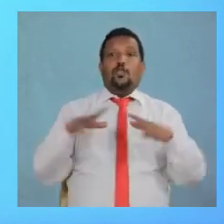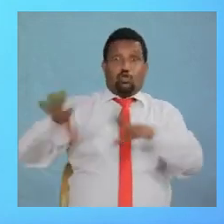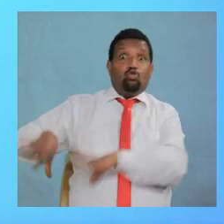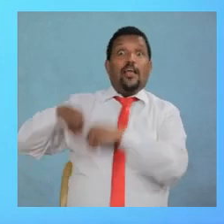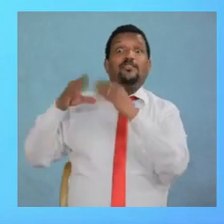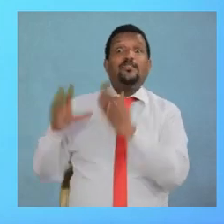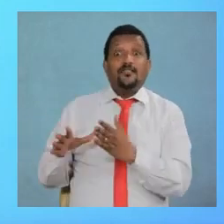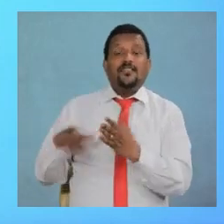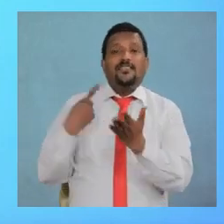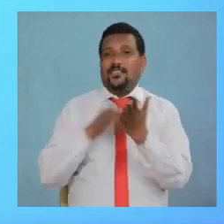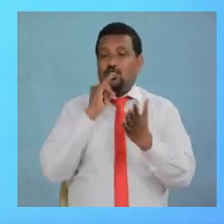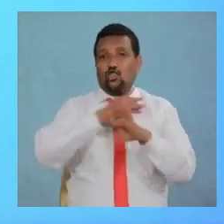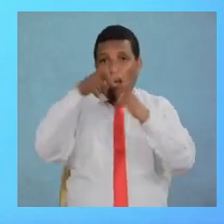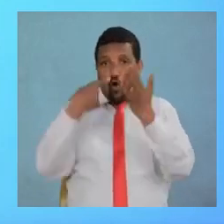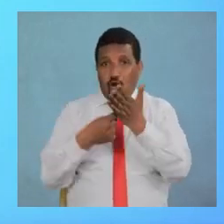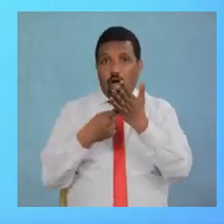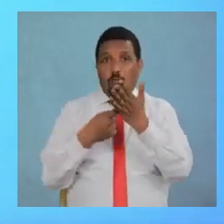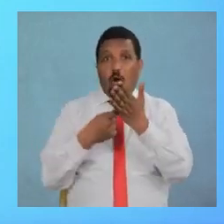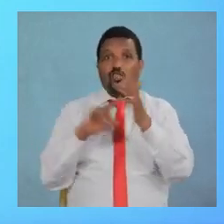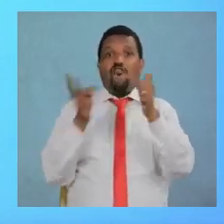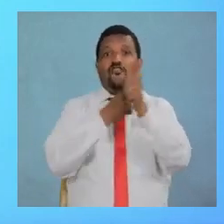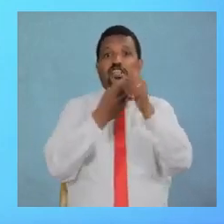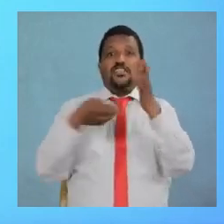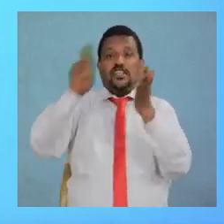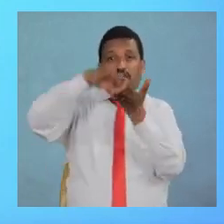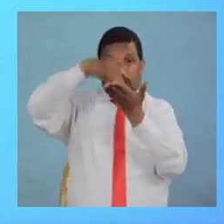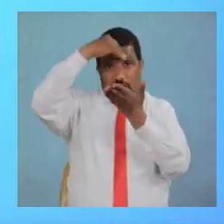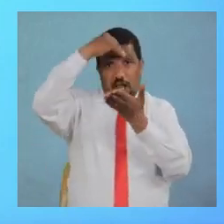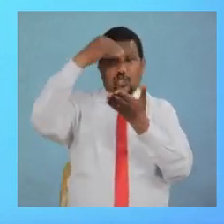Students, this is all about the first